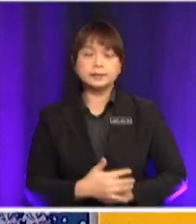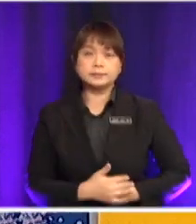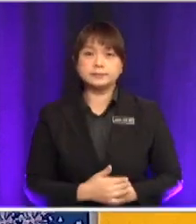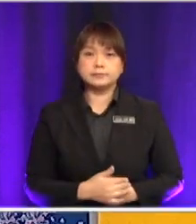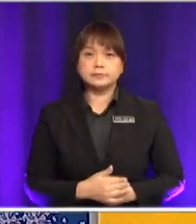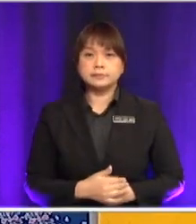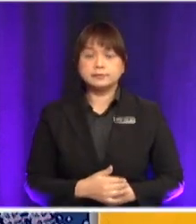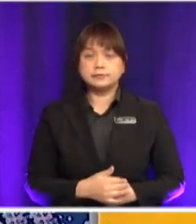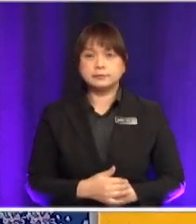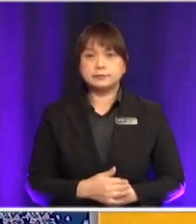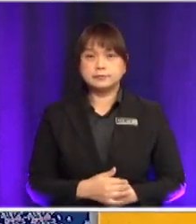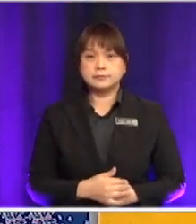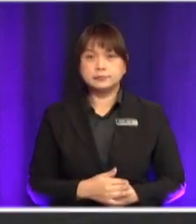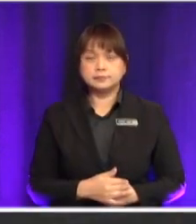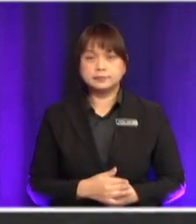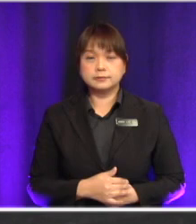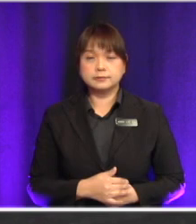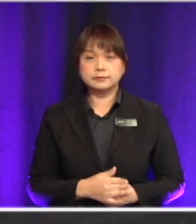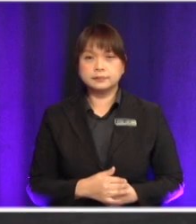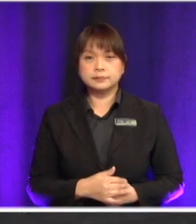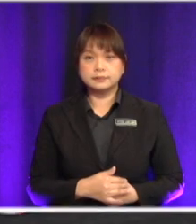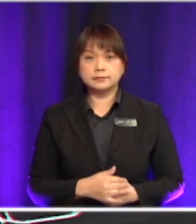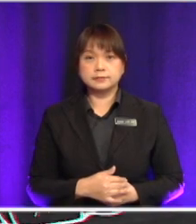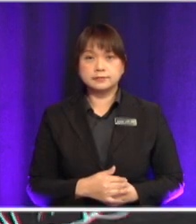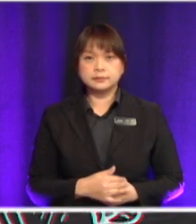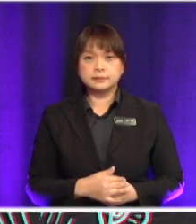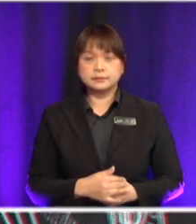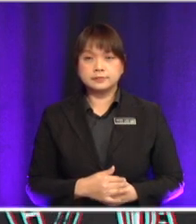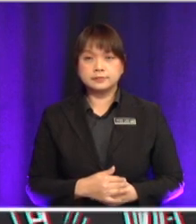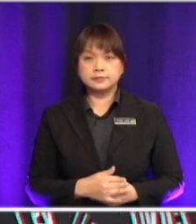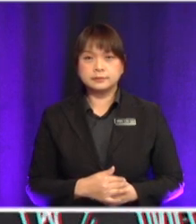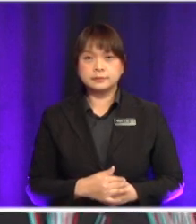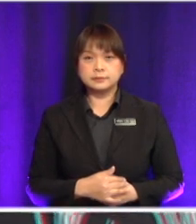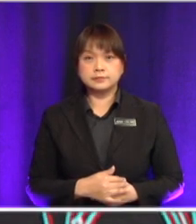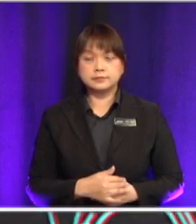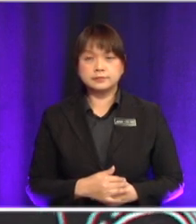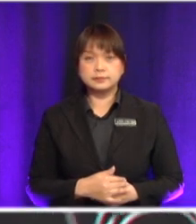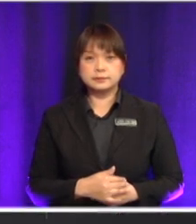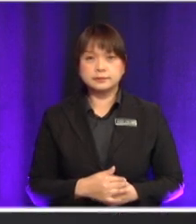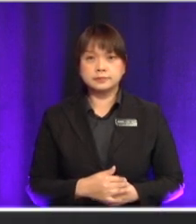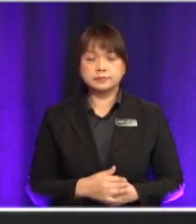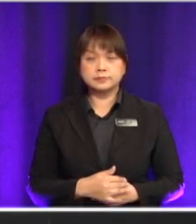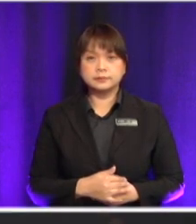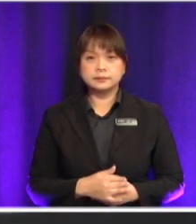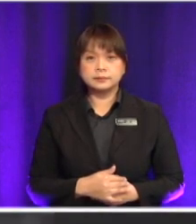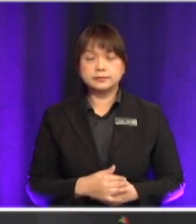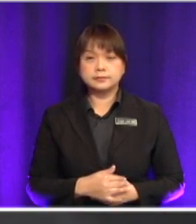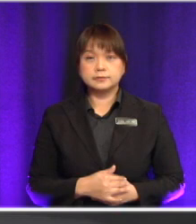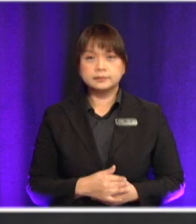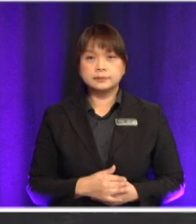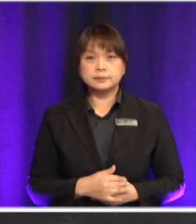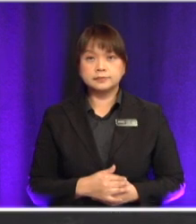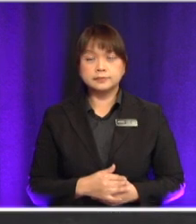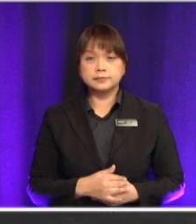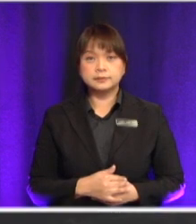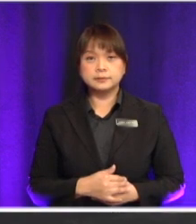eventually you might finish like resources on Earth and can get destroyed, so you have to move to other planets too. Wow. Wow. You